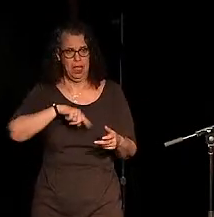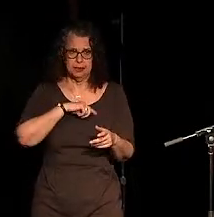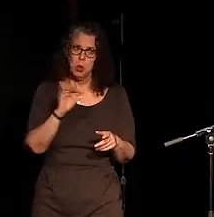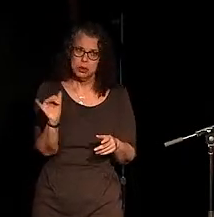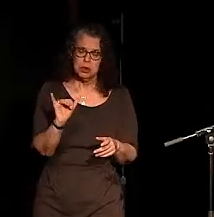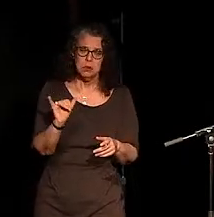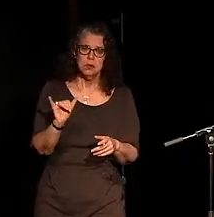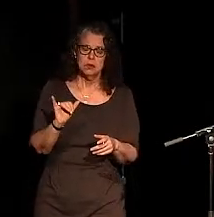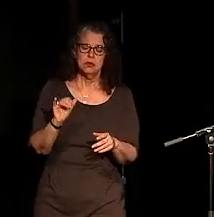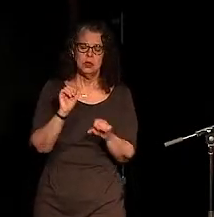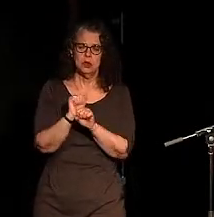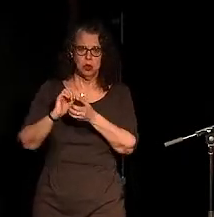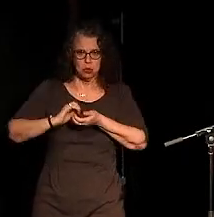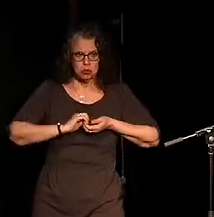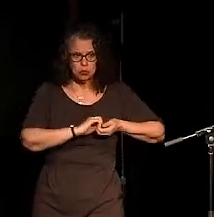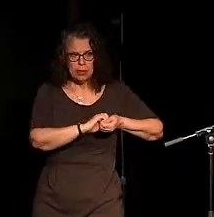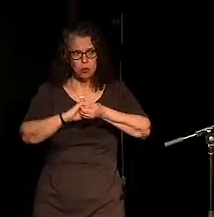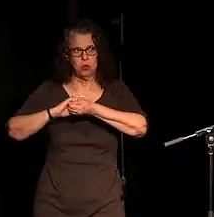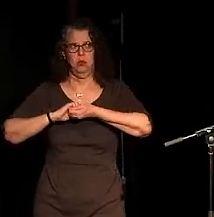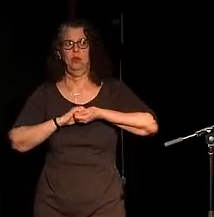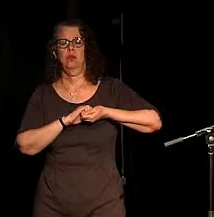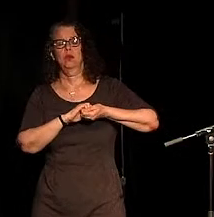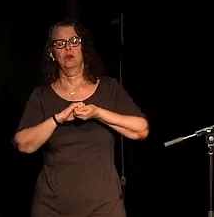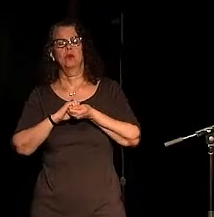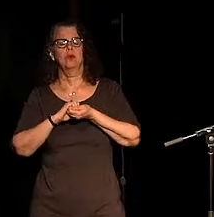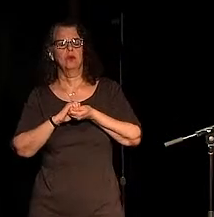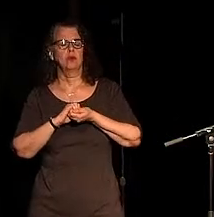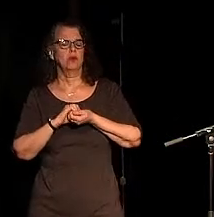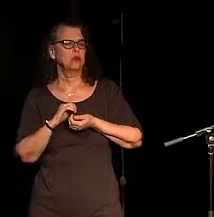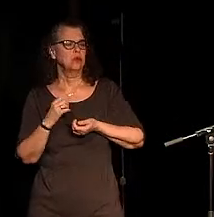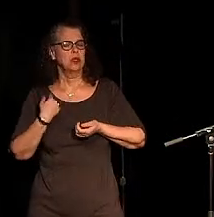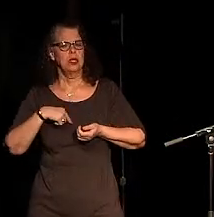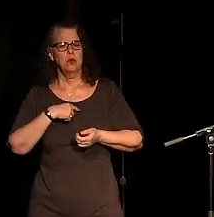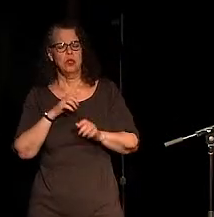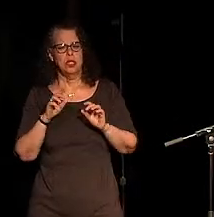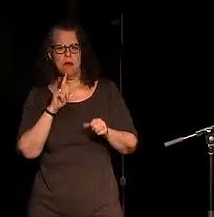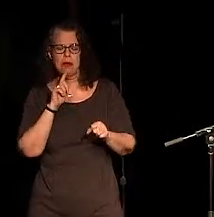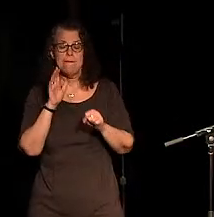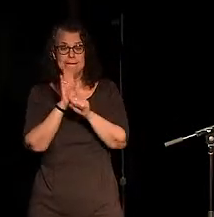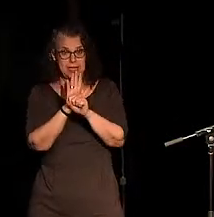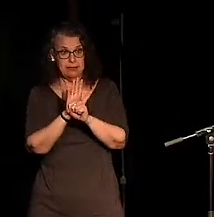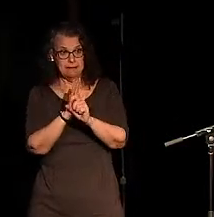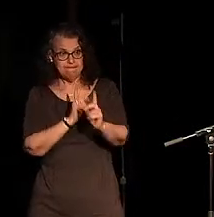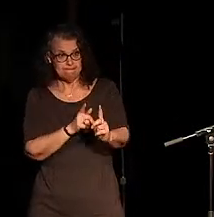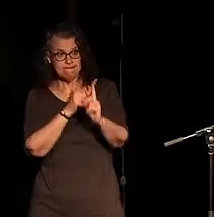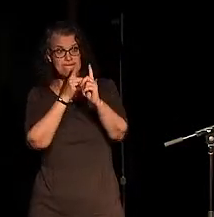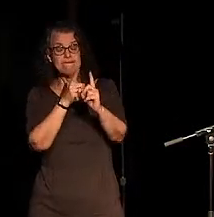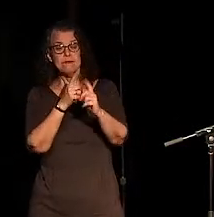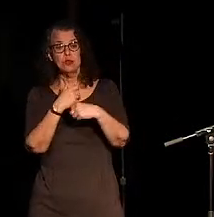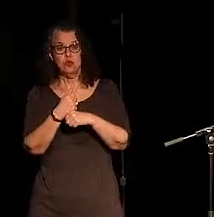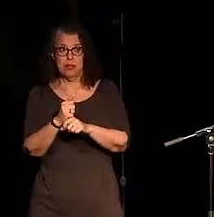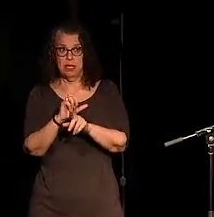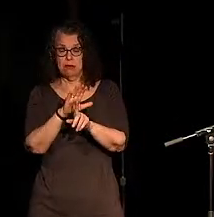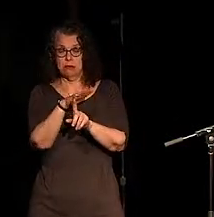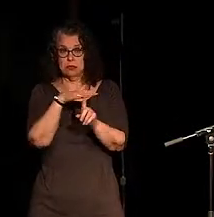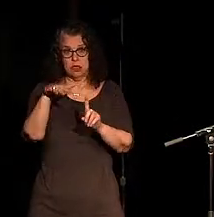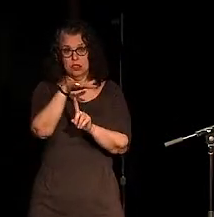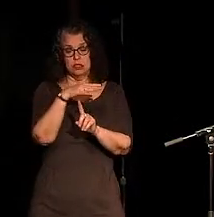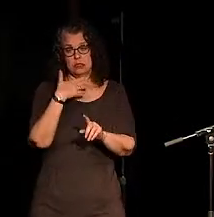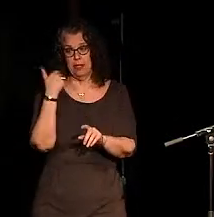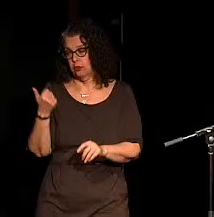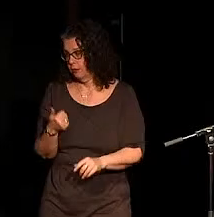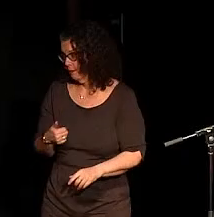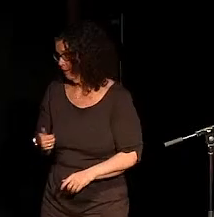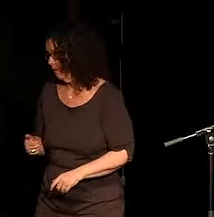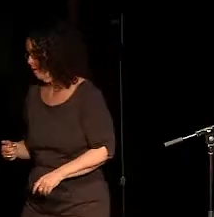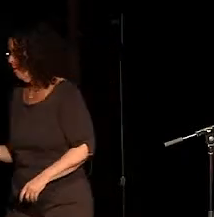please, let's work together. And we are committed to making conditions better. Thank